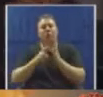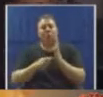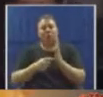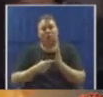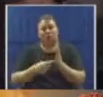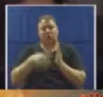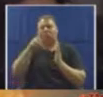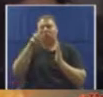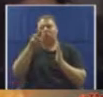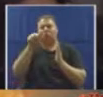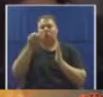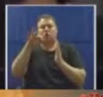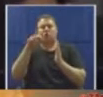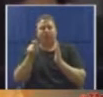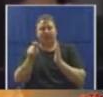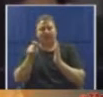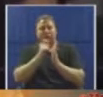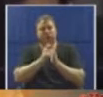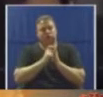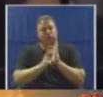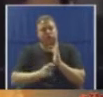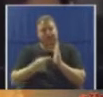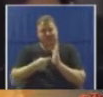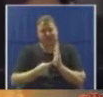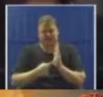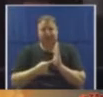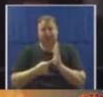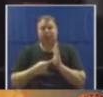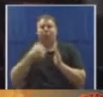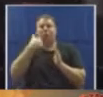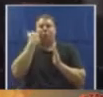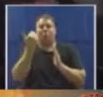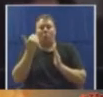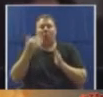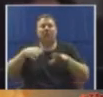for the treaty to be adopted in 2024.